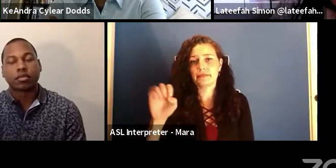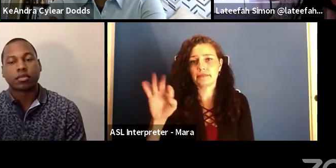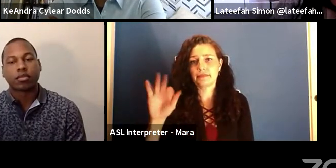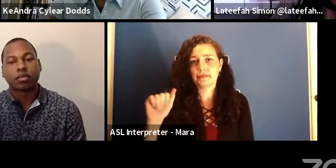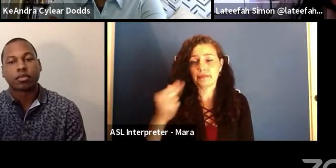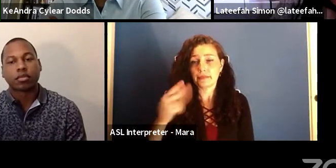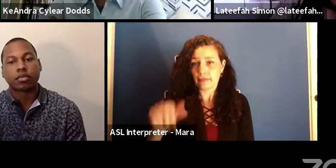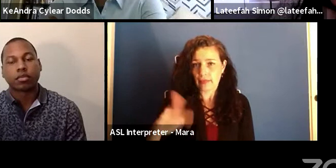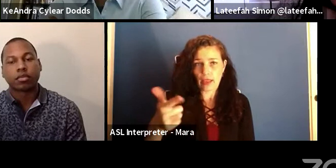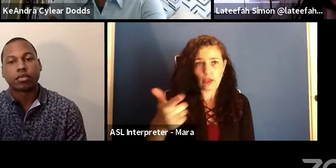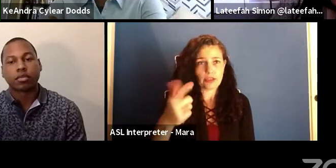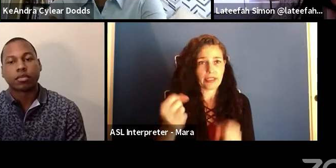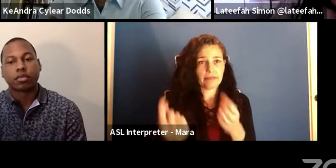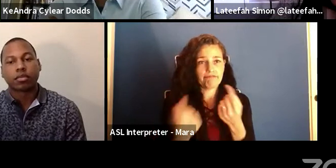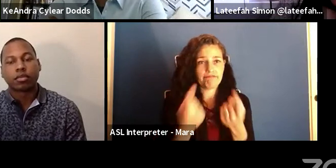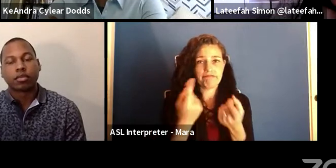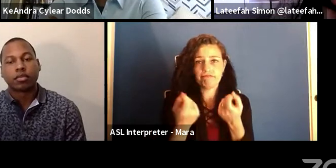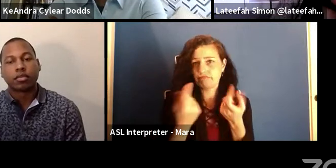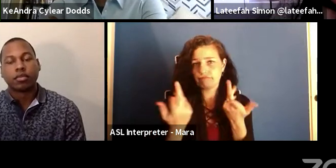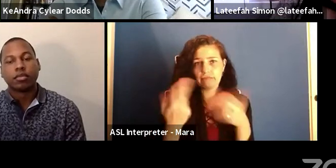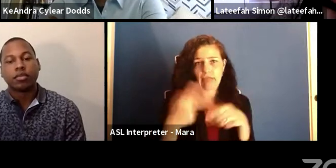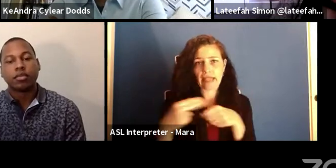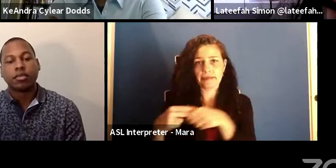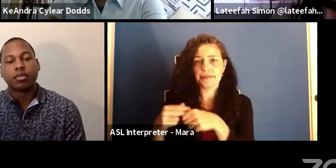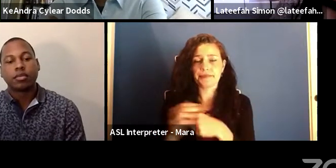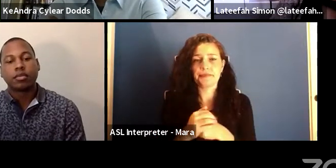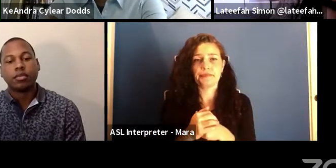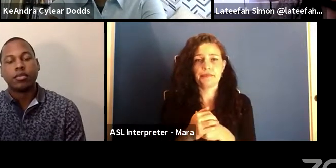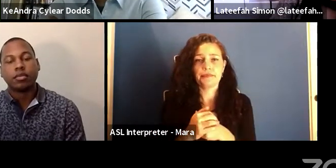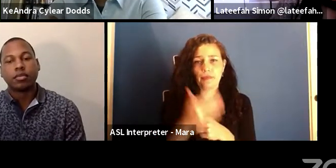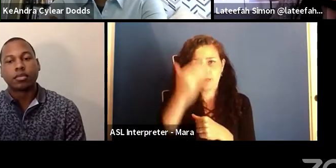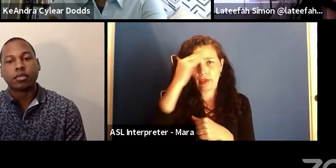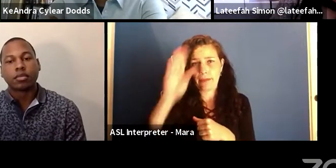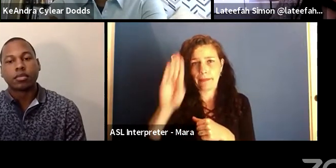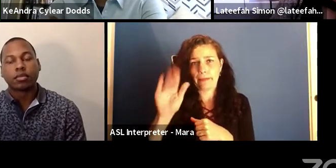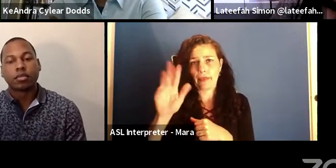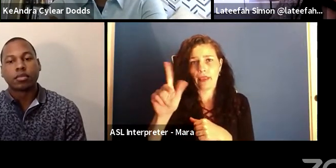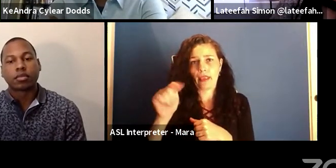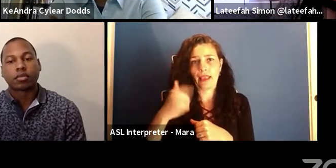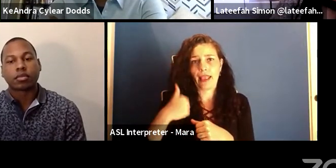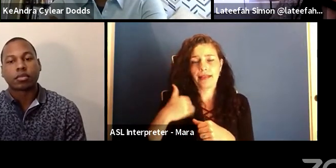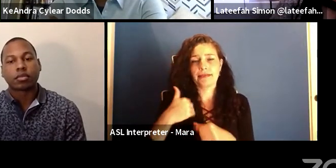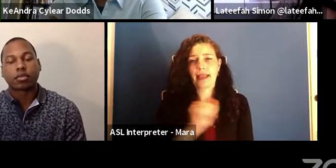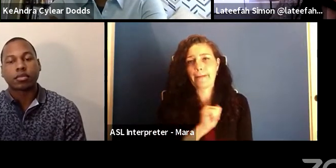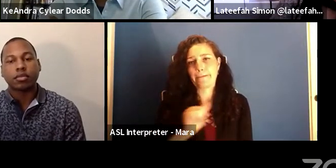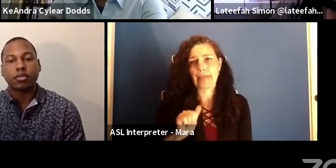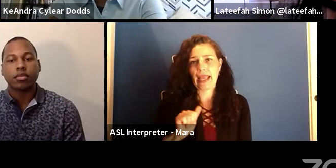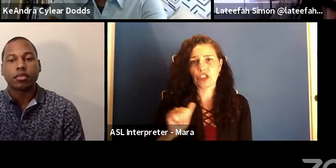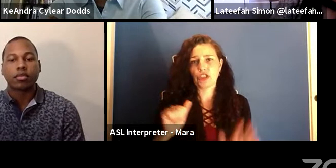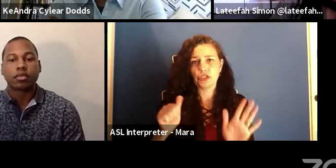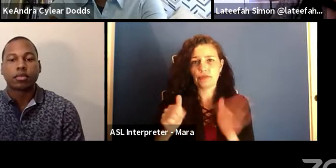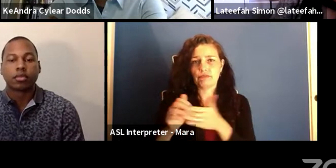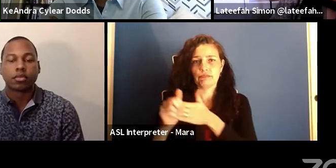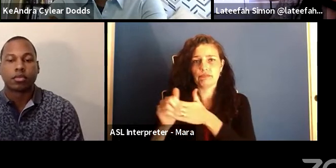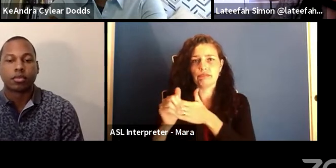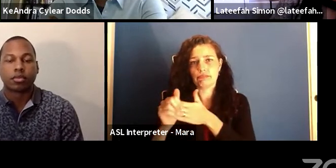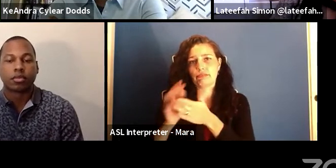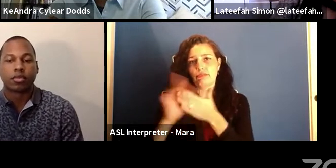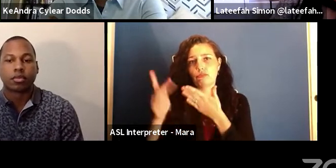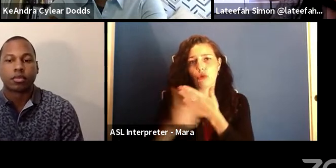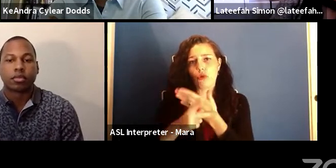in. I know BART has an ambassador program. What are the first steps here